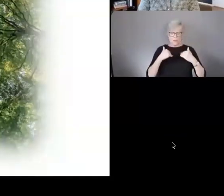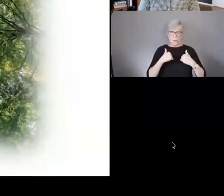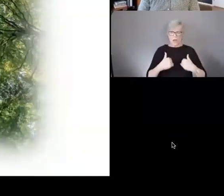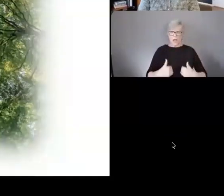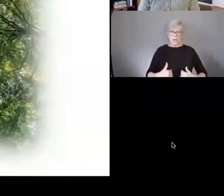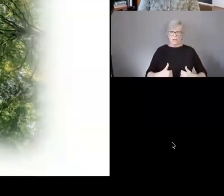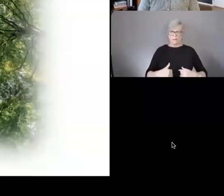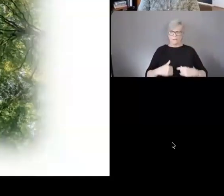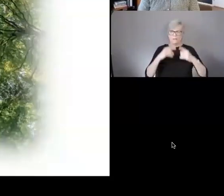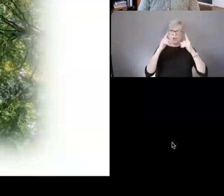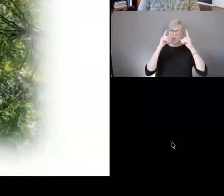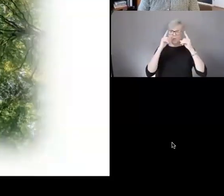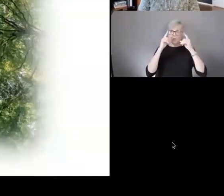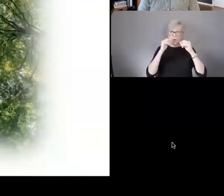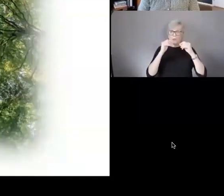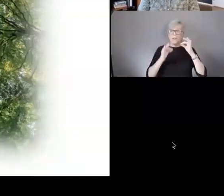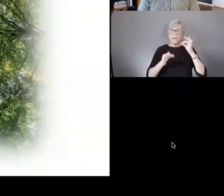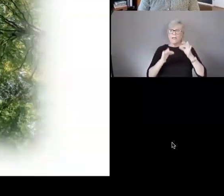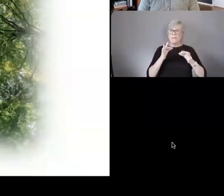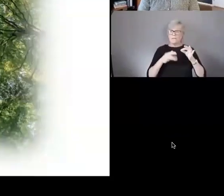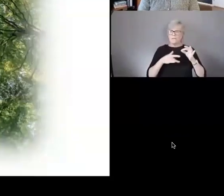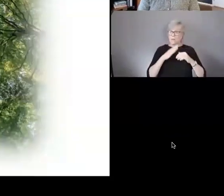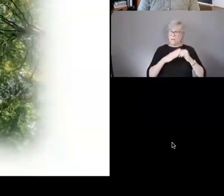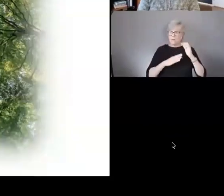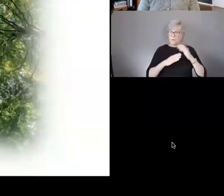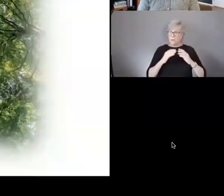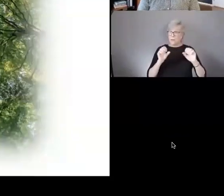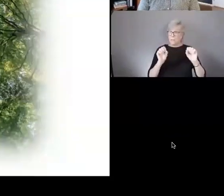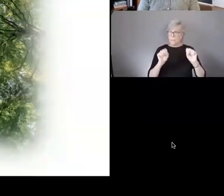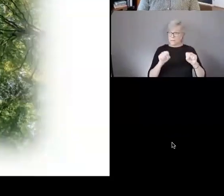Close your eyes if that feels comfortable or possible for you.